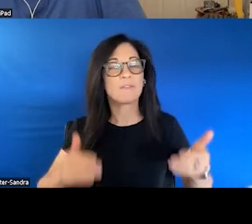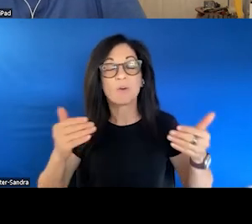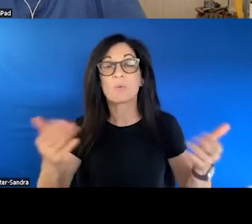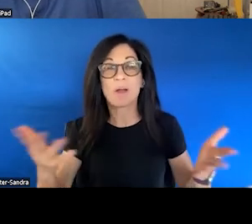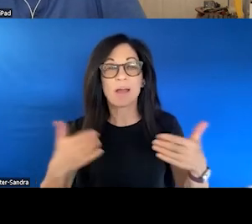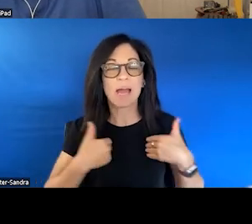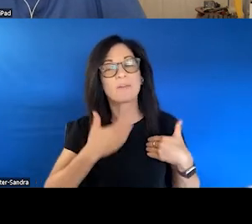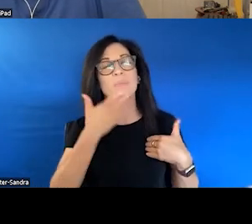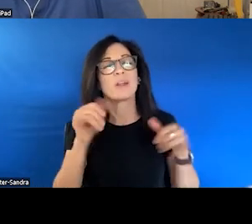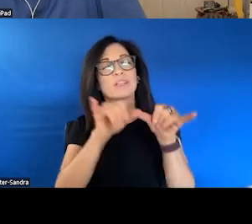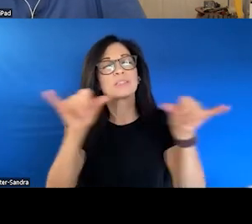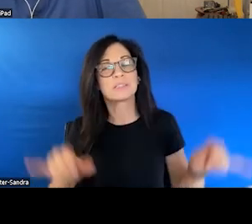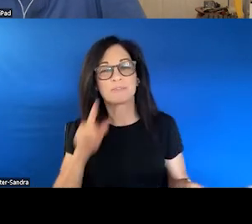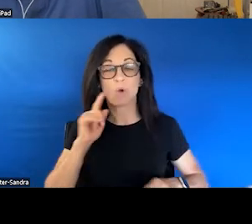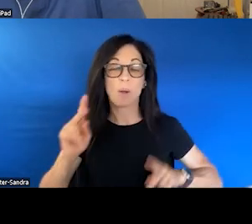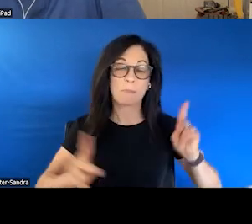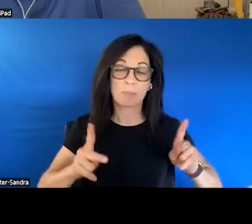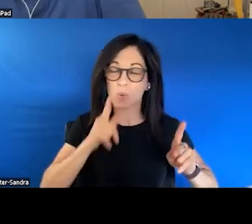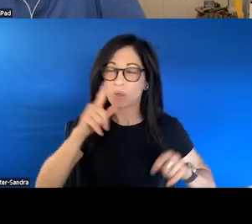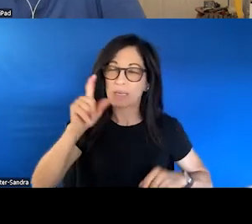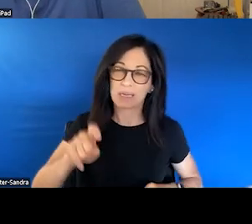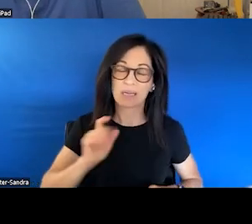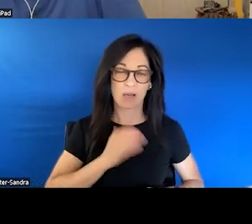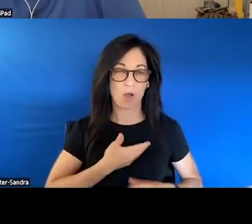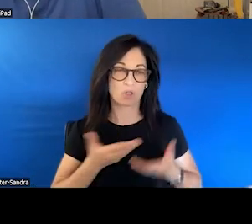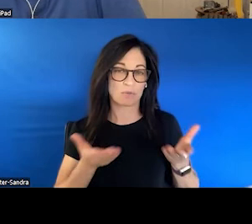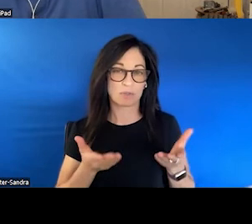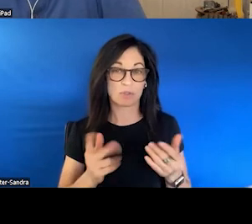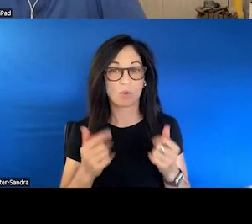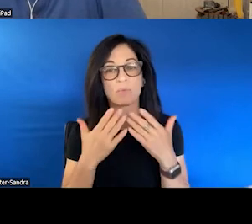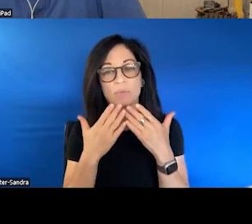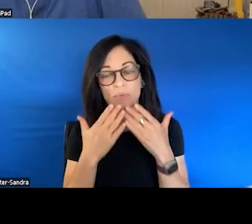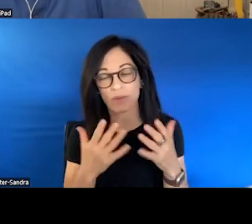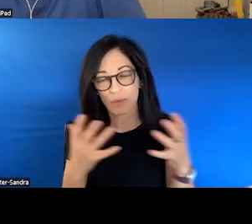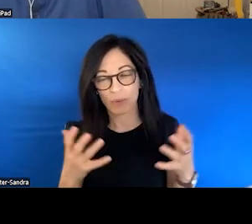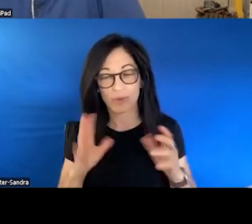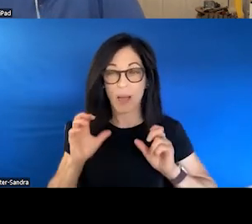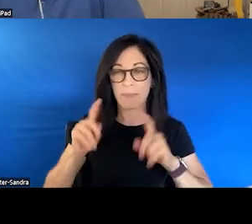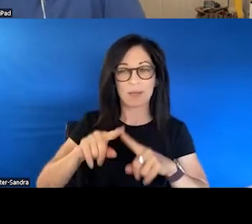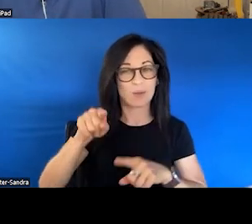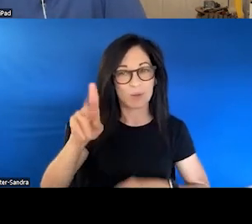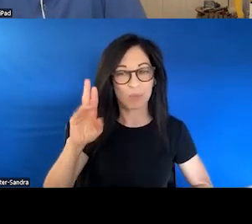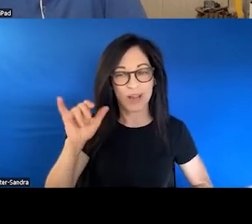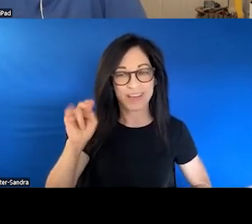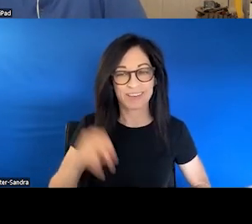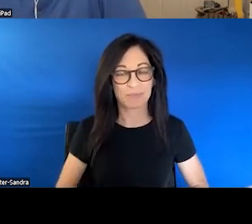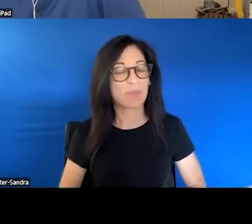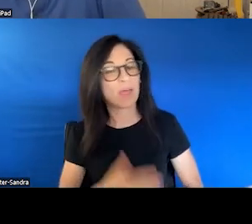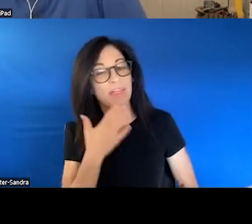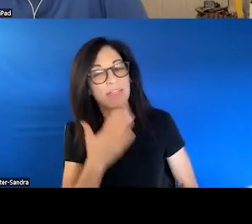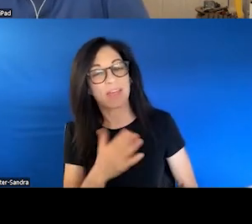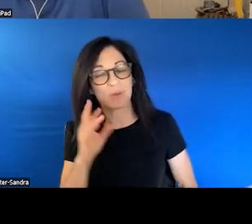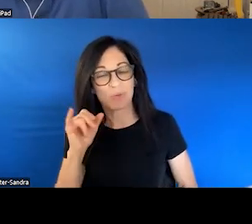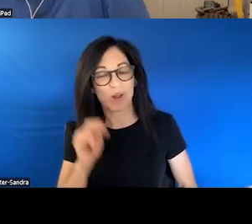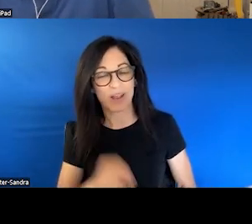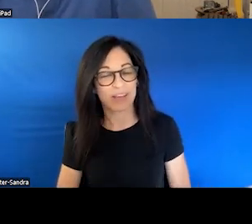better system for individuals who need our services. So thank you very much. And back to you, Brian. All right, thank you, Brian.